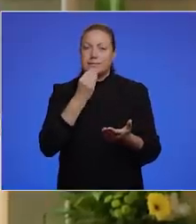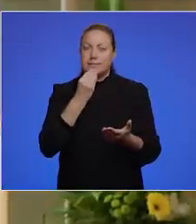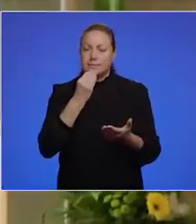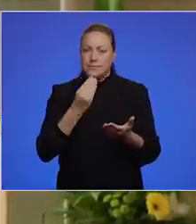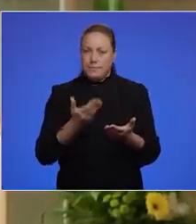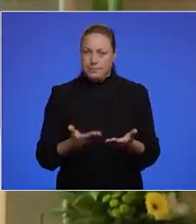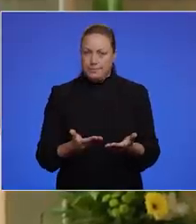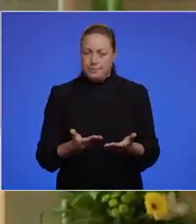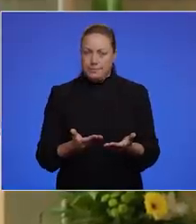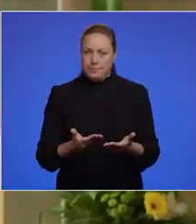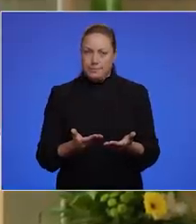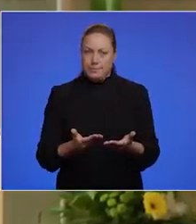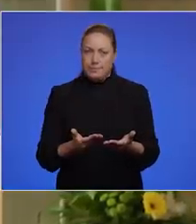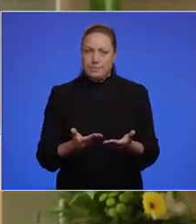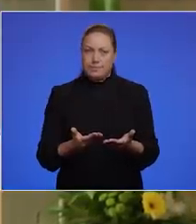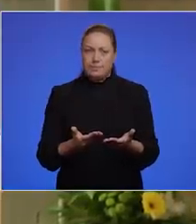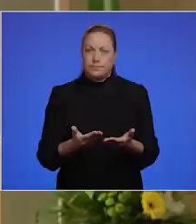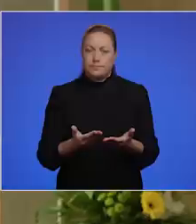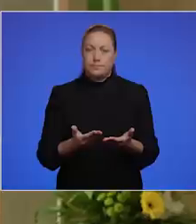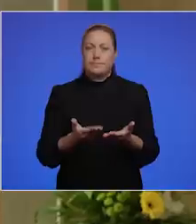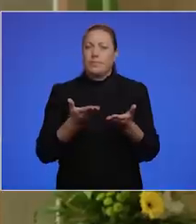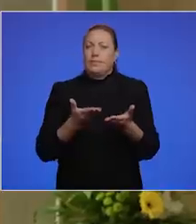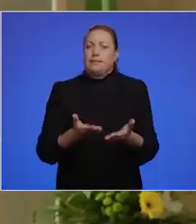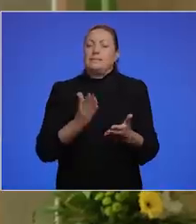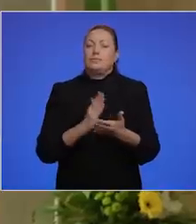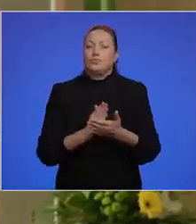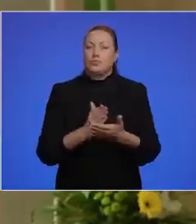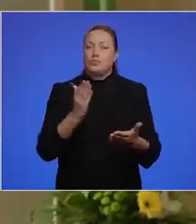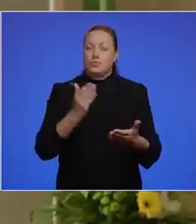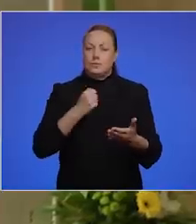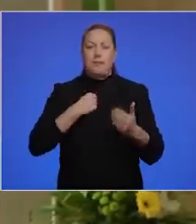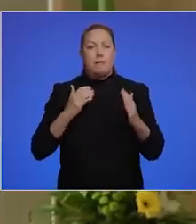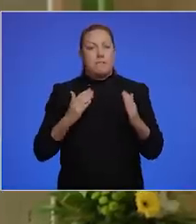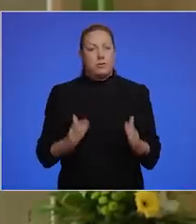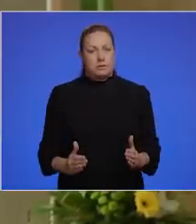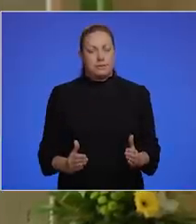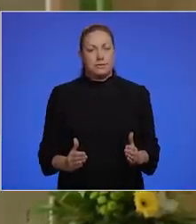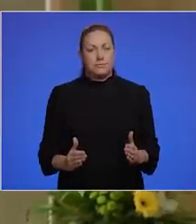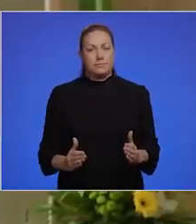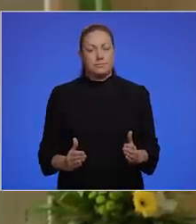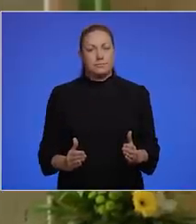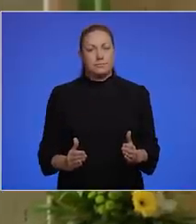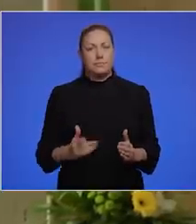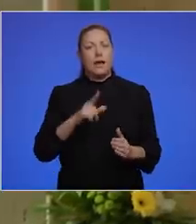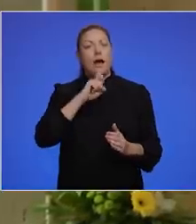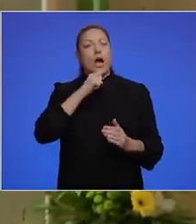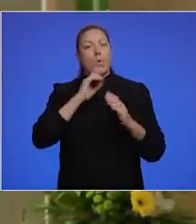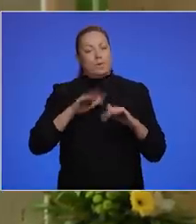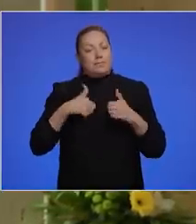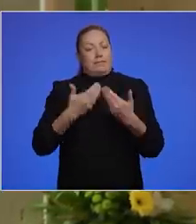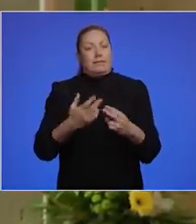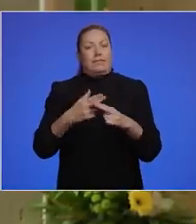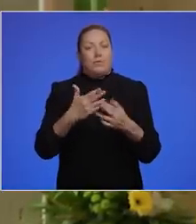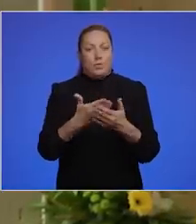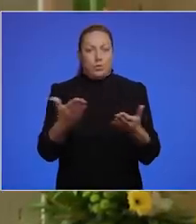And eat of it For this is my body Which will be given up